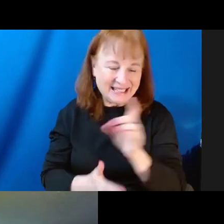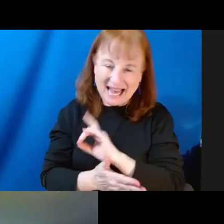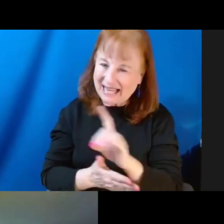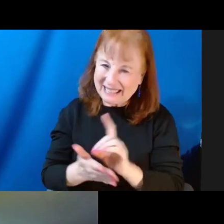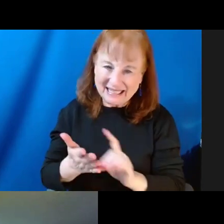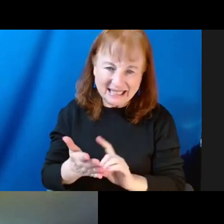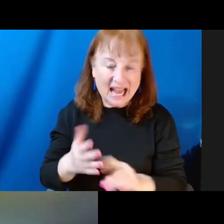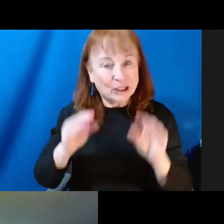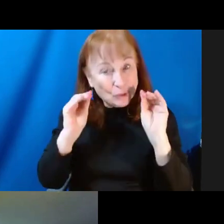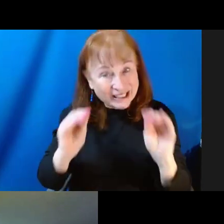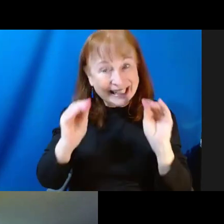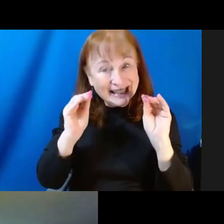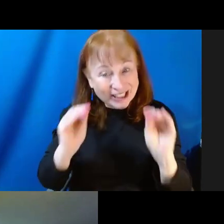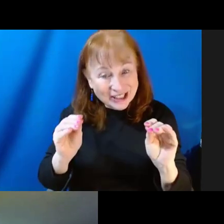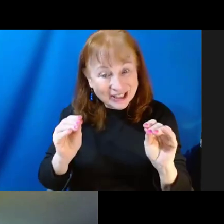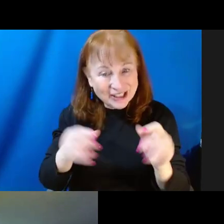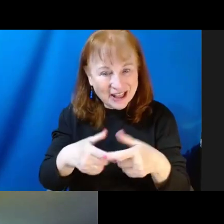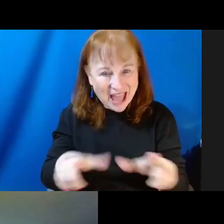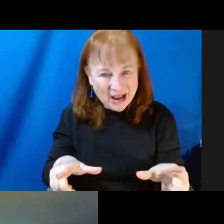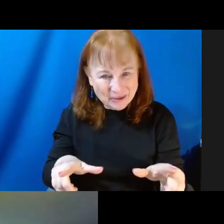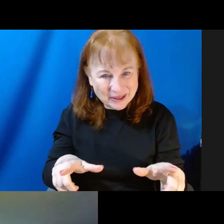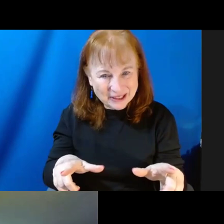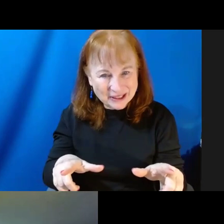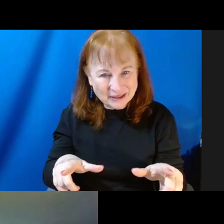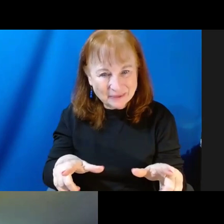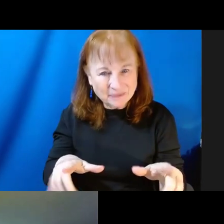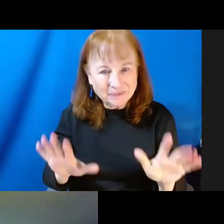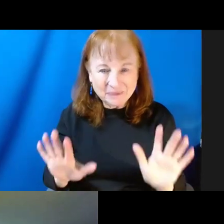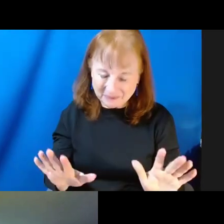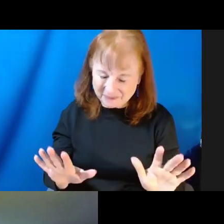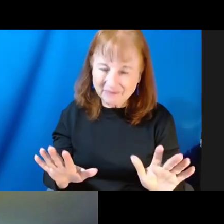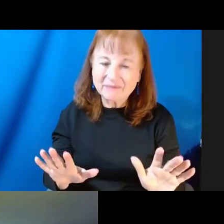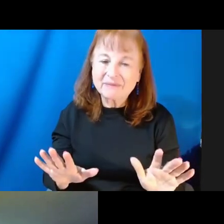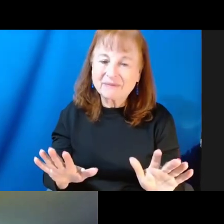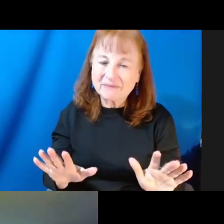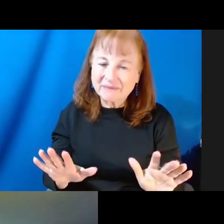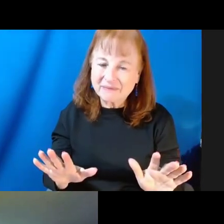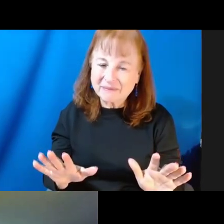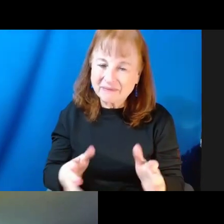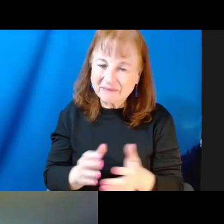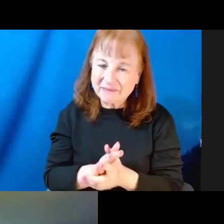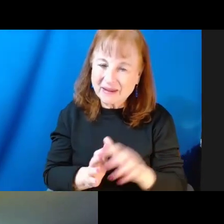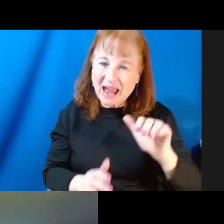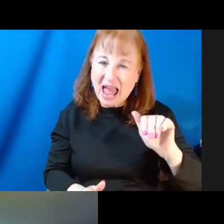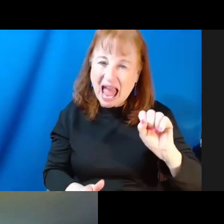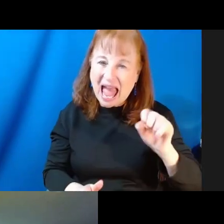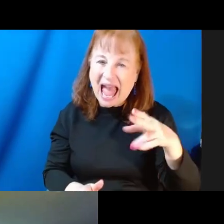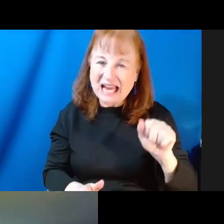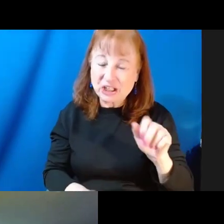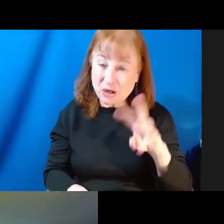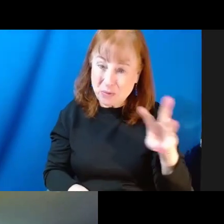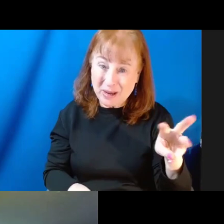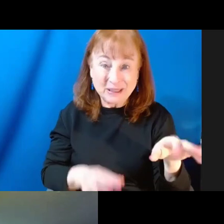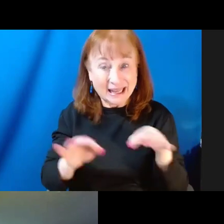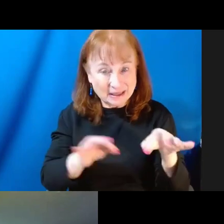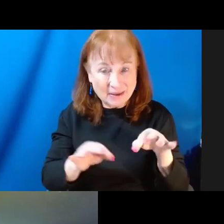to teach language. There are the ASHA website even, talks about it